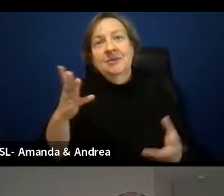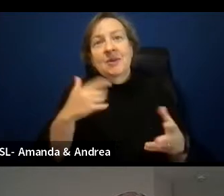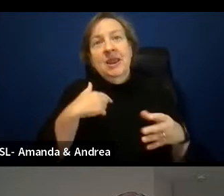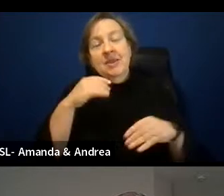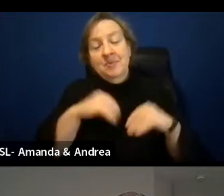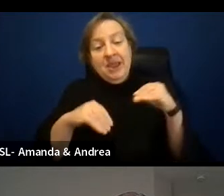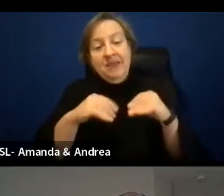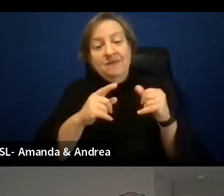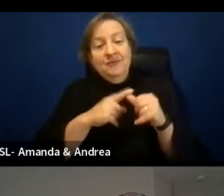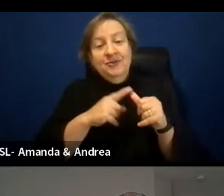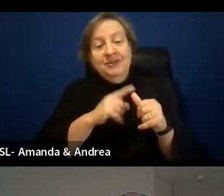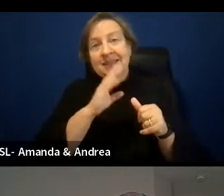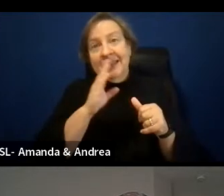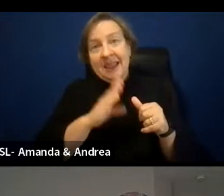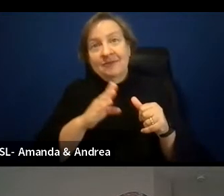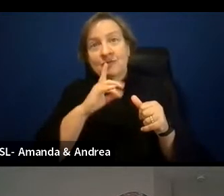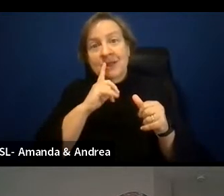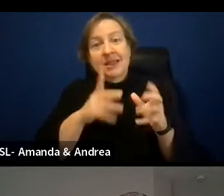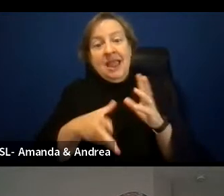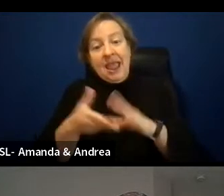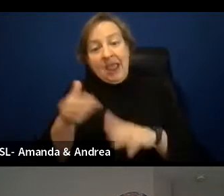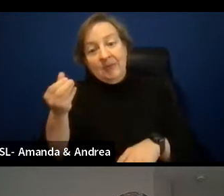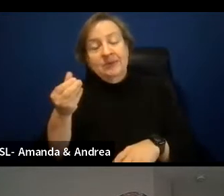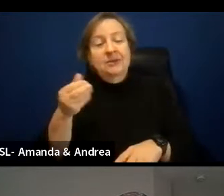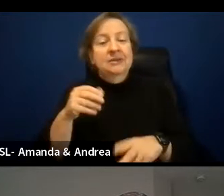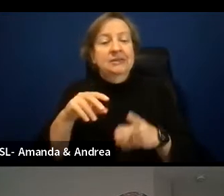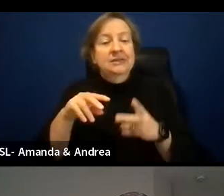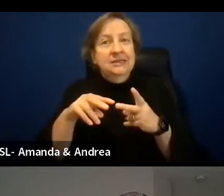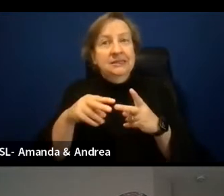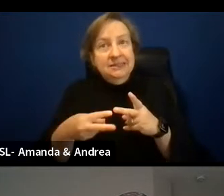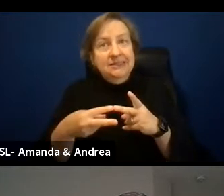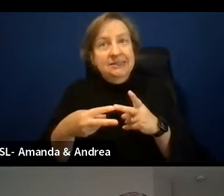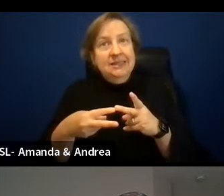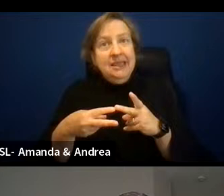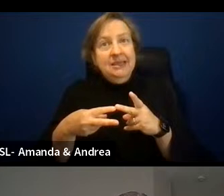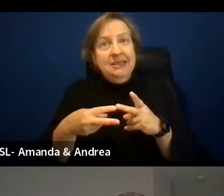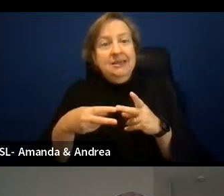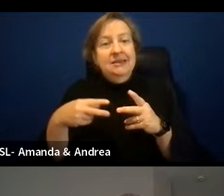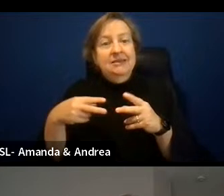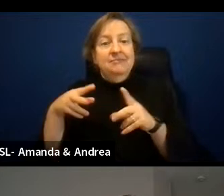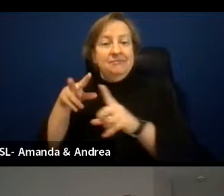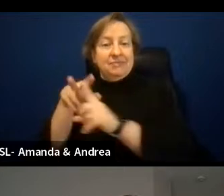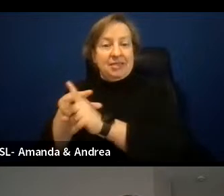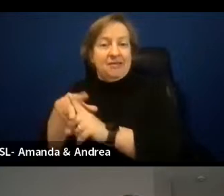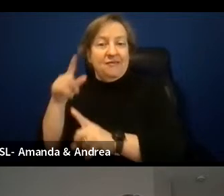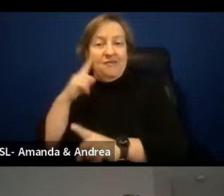first that never actually comes unpacked is a second power block for my computer.